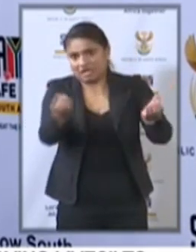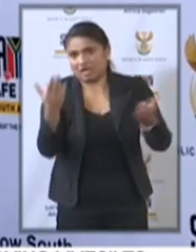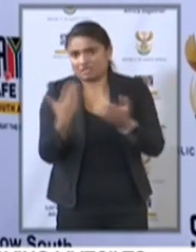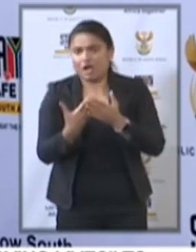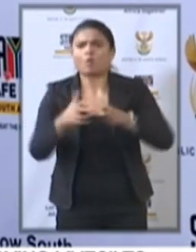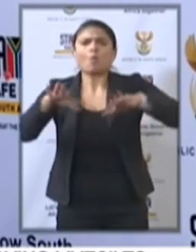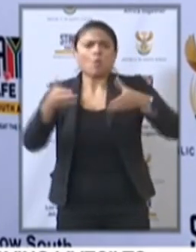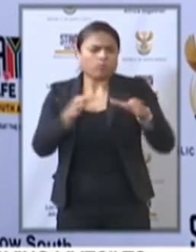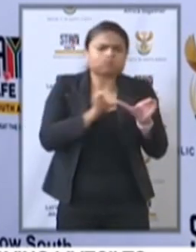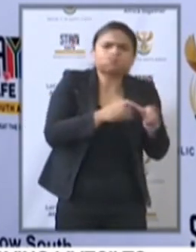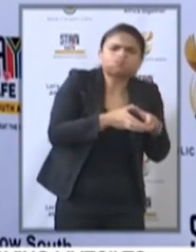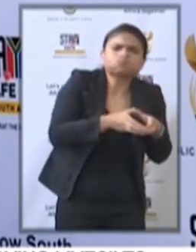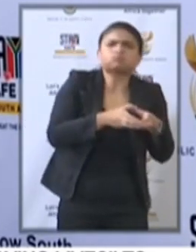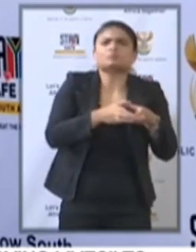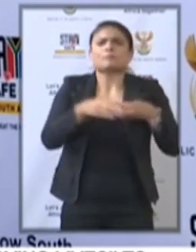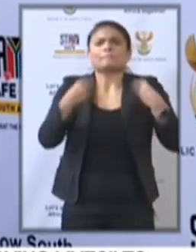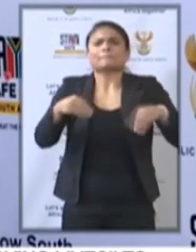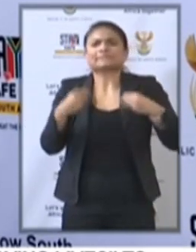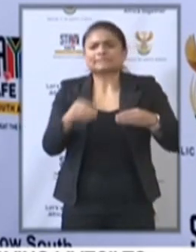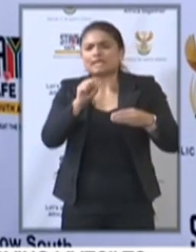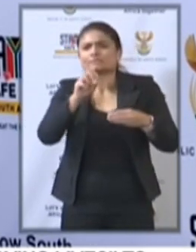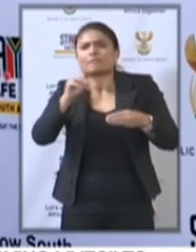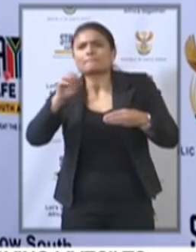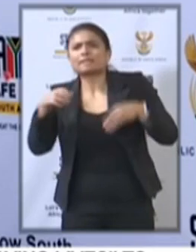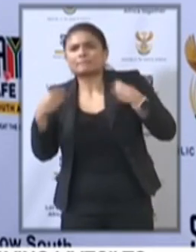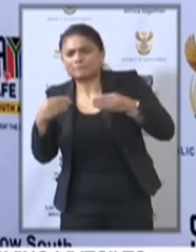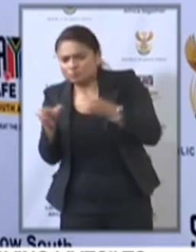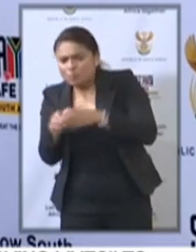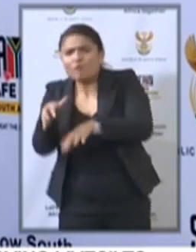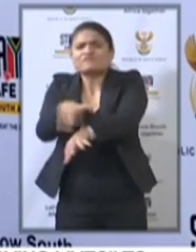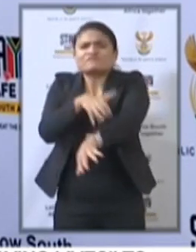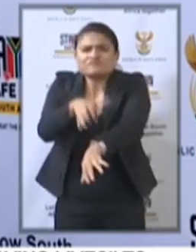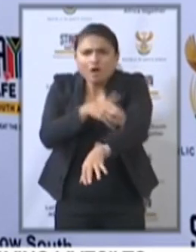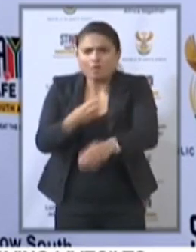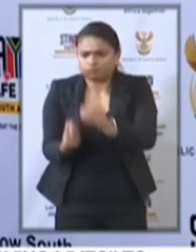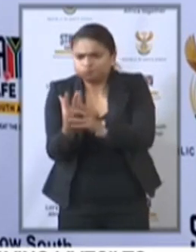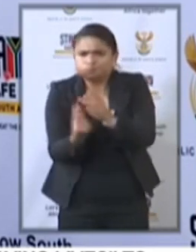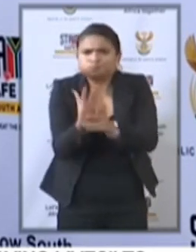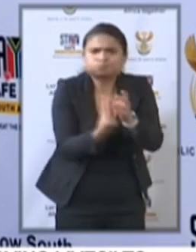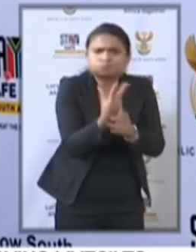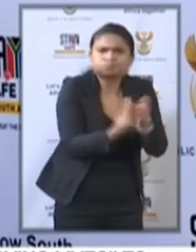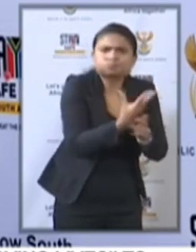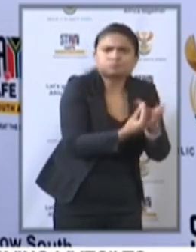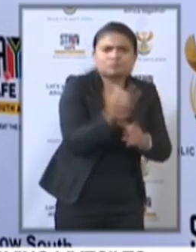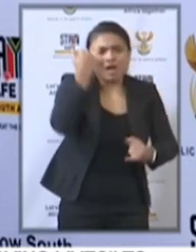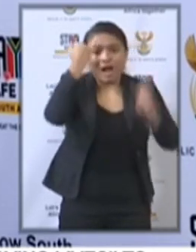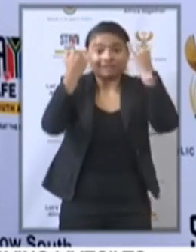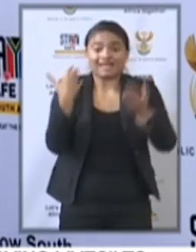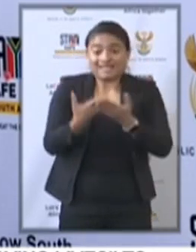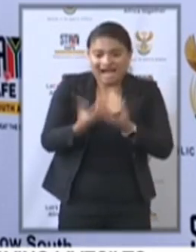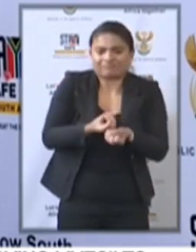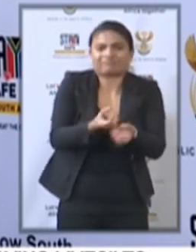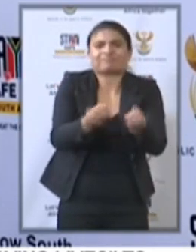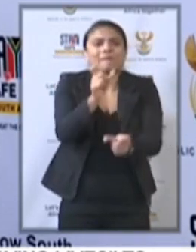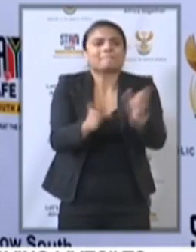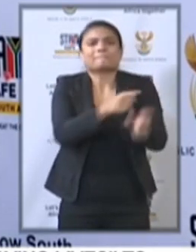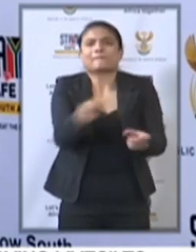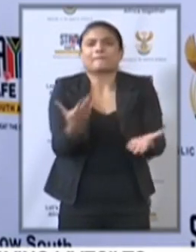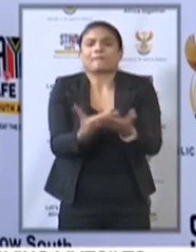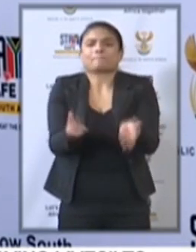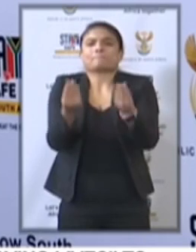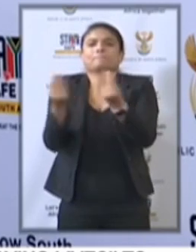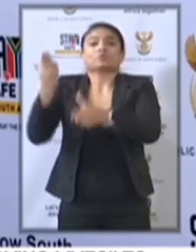support, agro-processing, and for job creation. Our Department of Science and Innovation is also leading